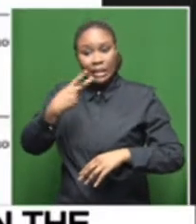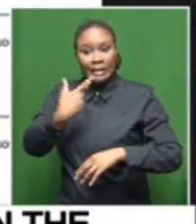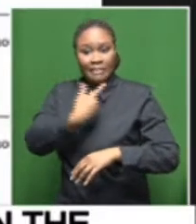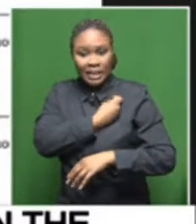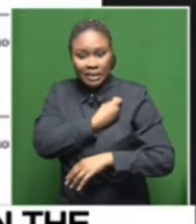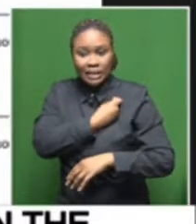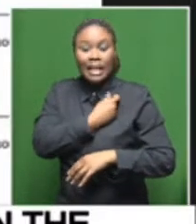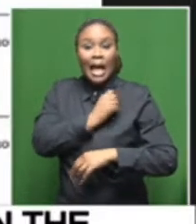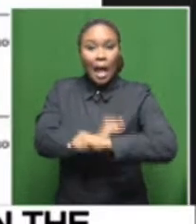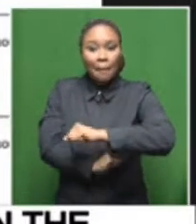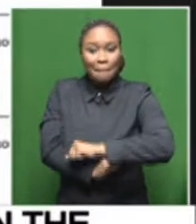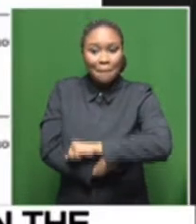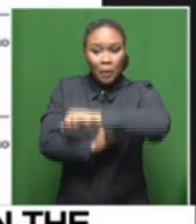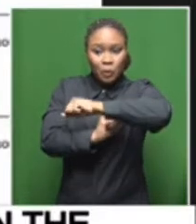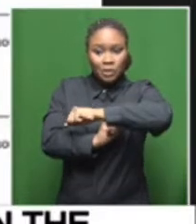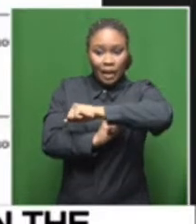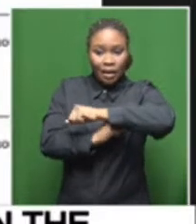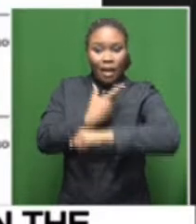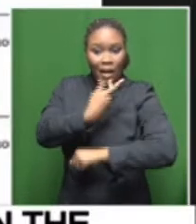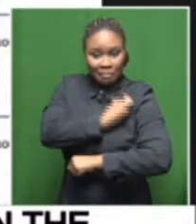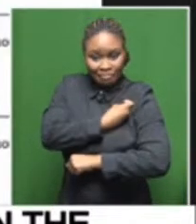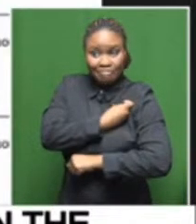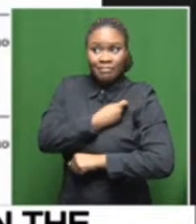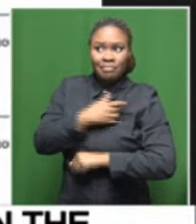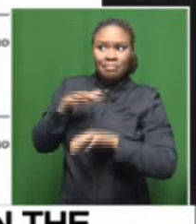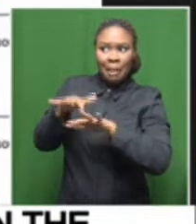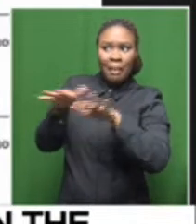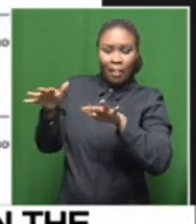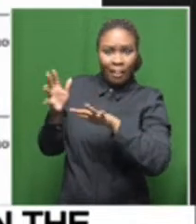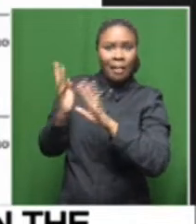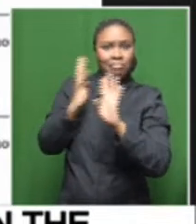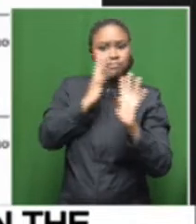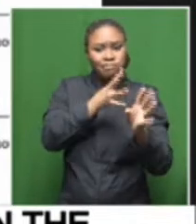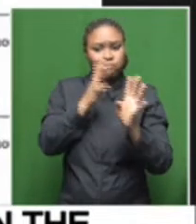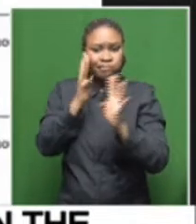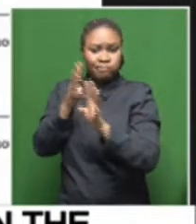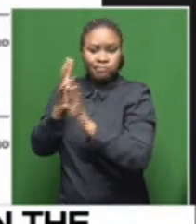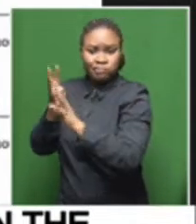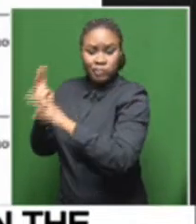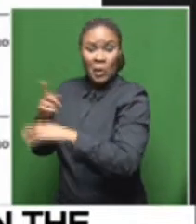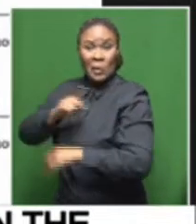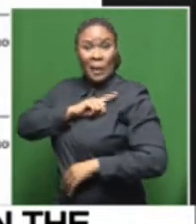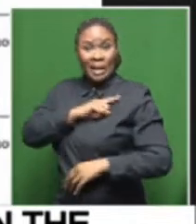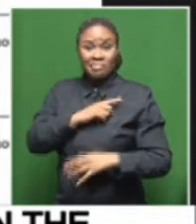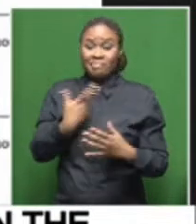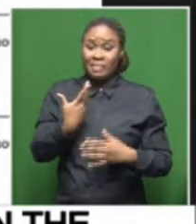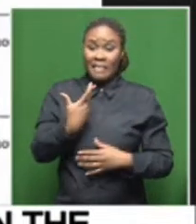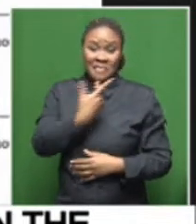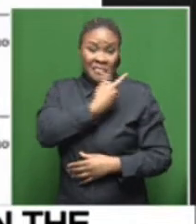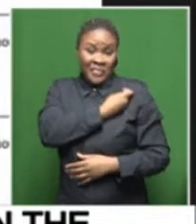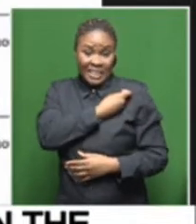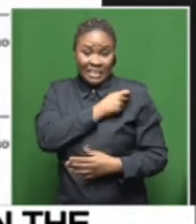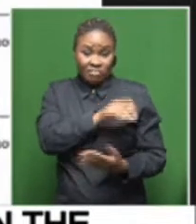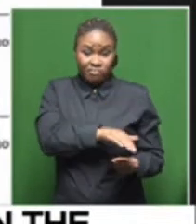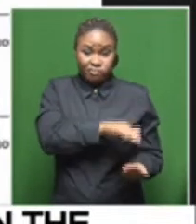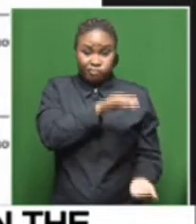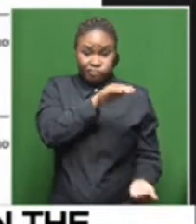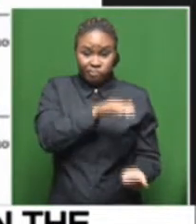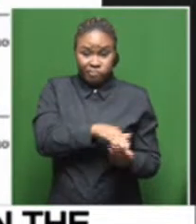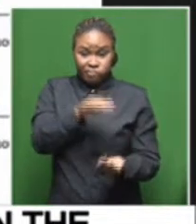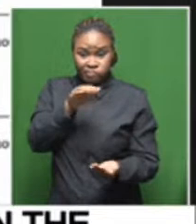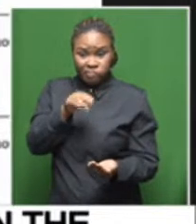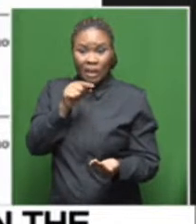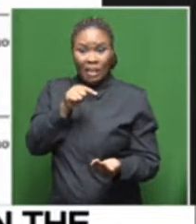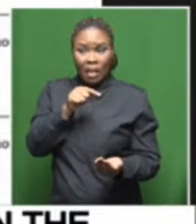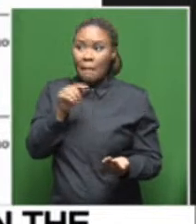sad day if significant volumes of doses can end up being